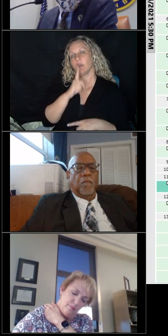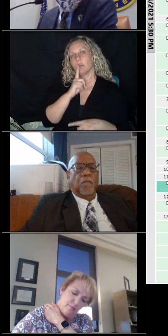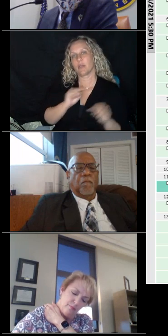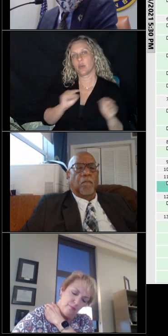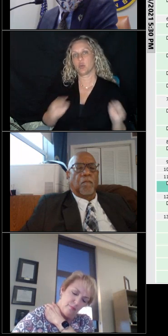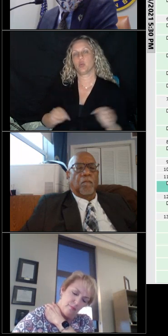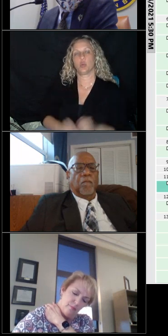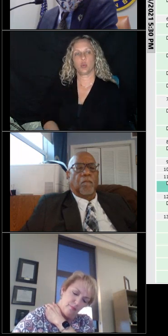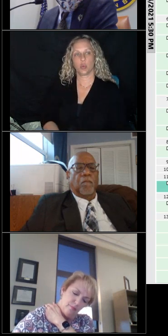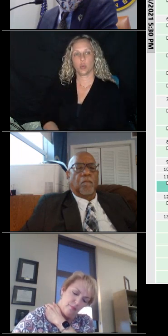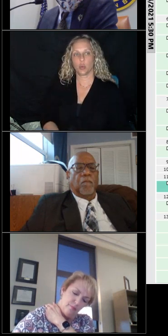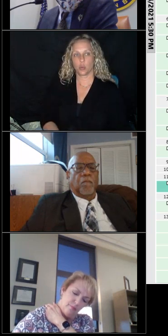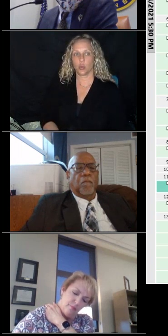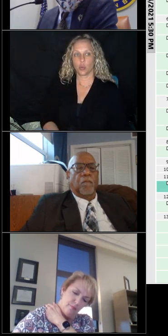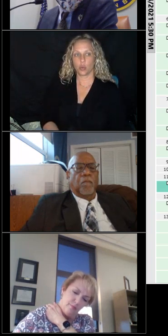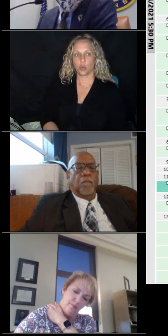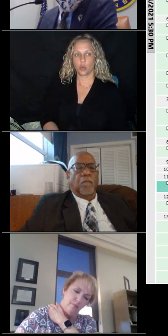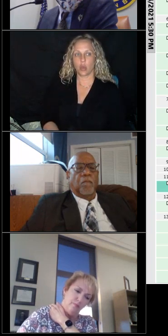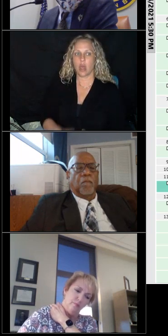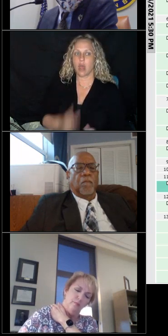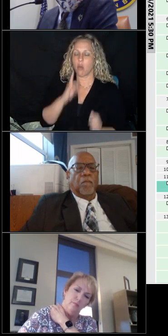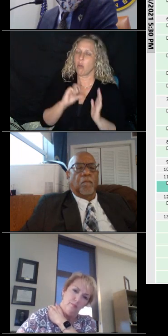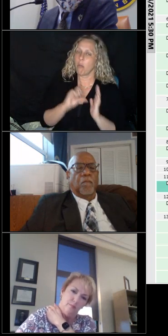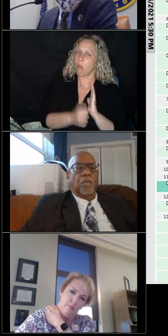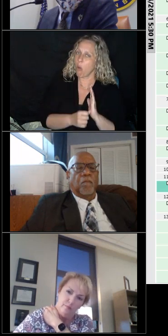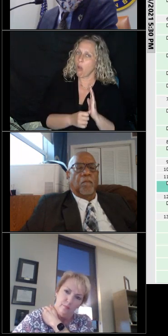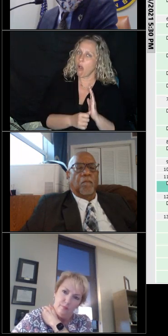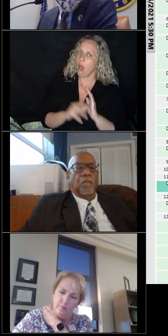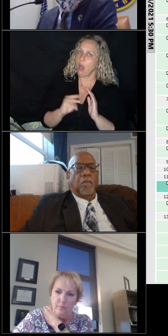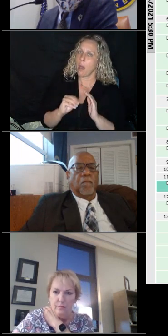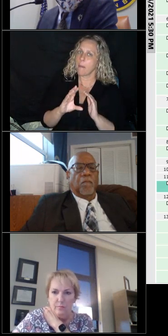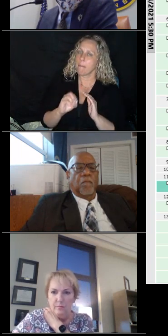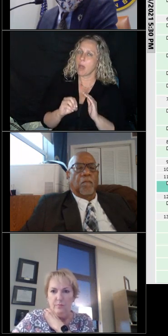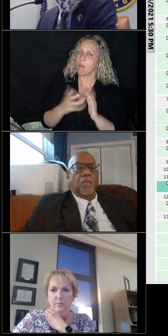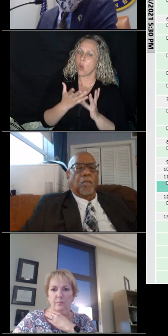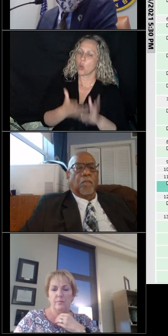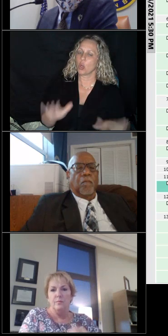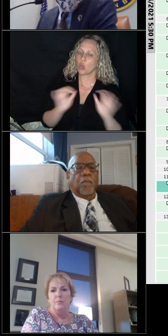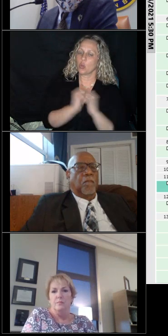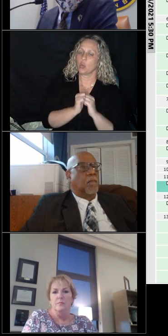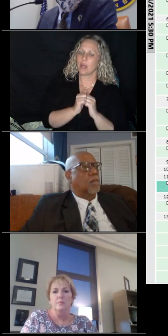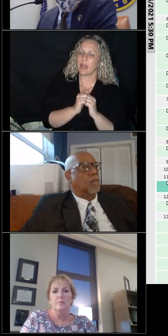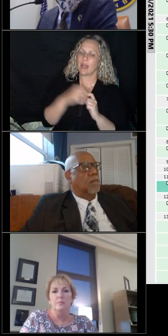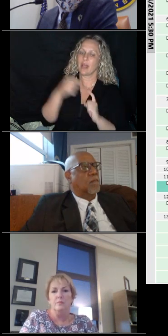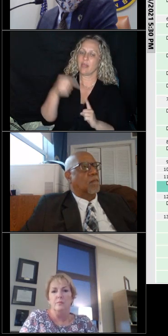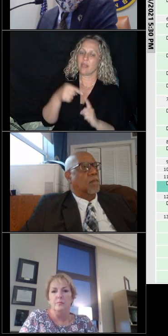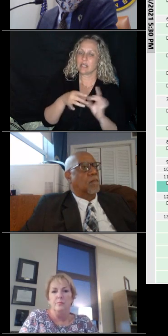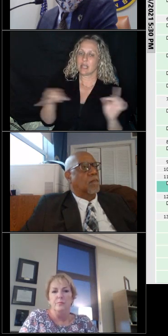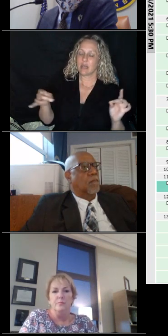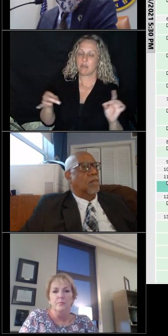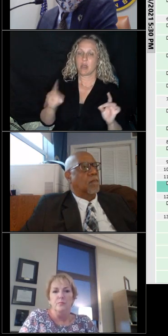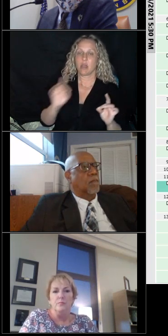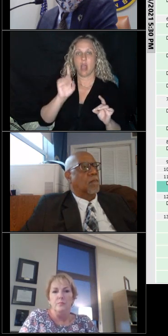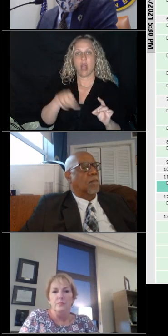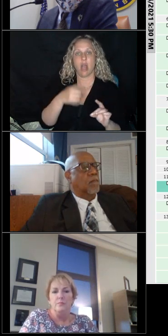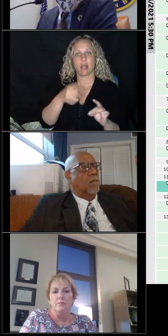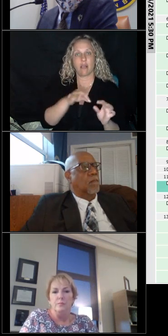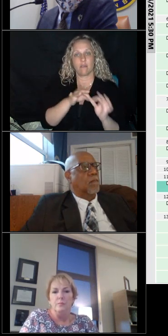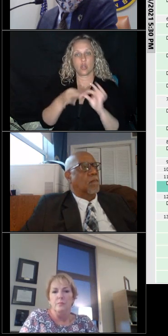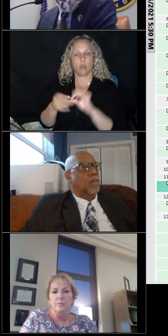two. And I would point out that the memo concludes with this statement: unless interpreted